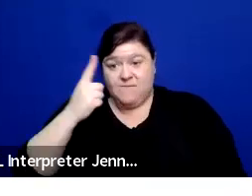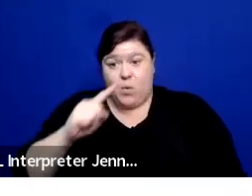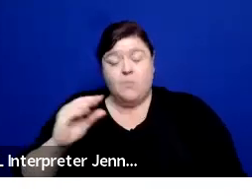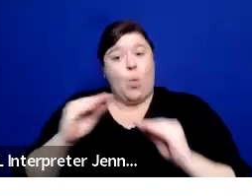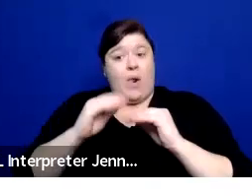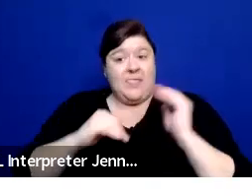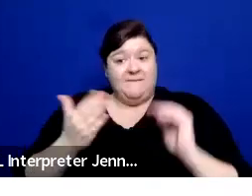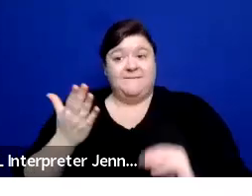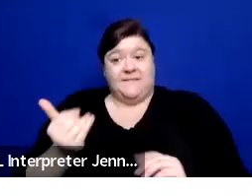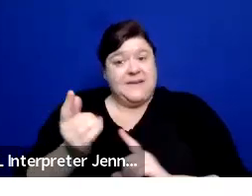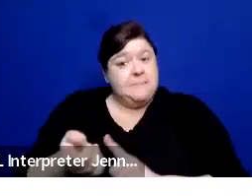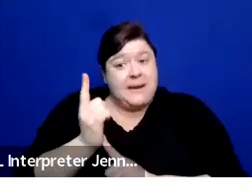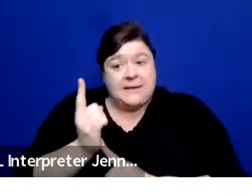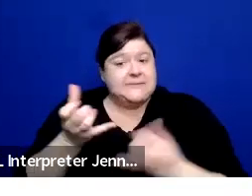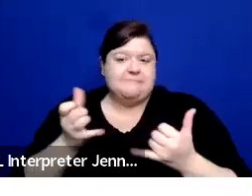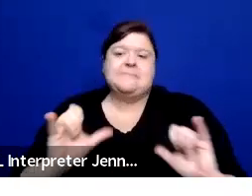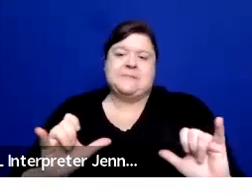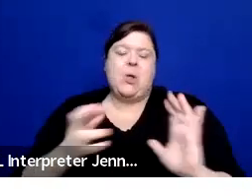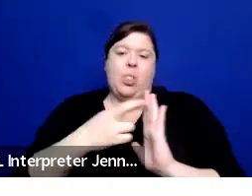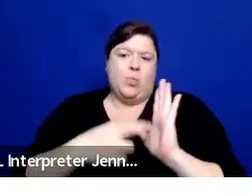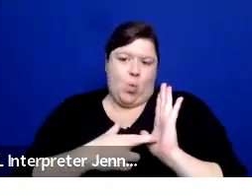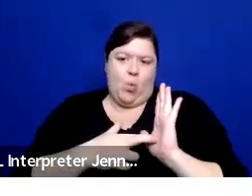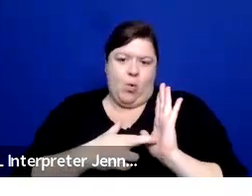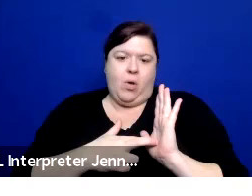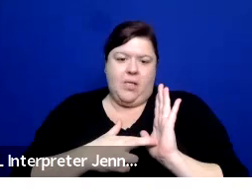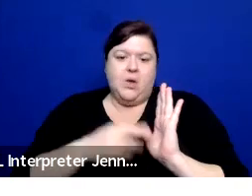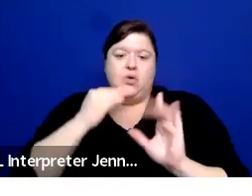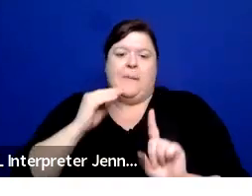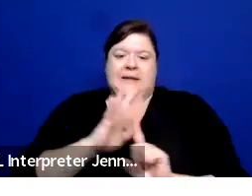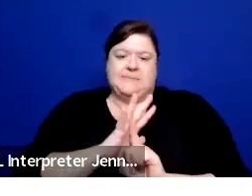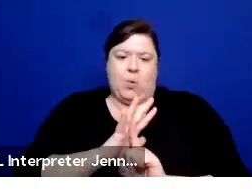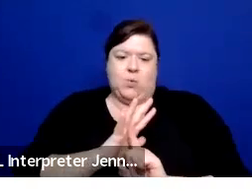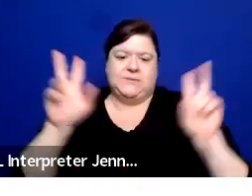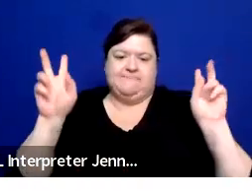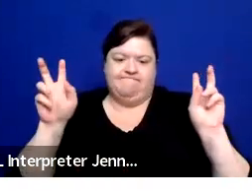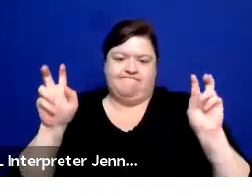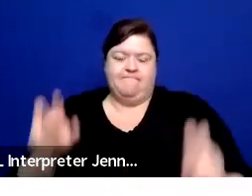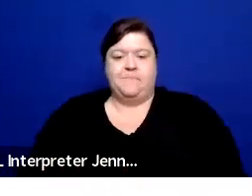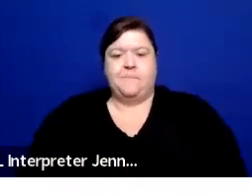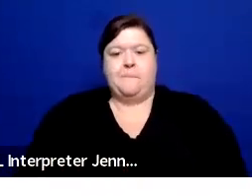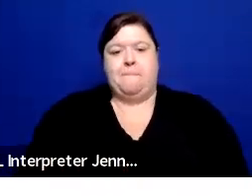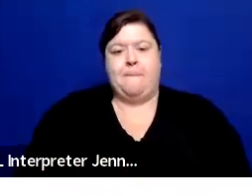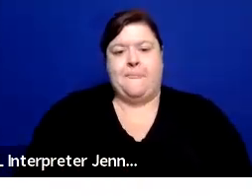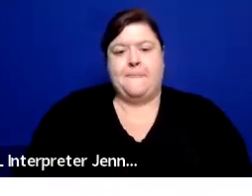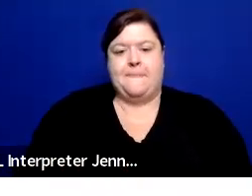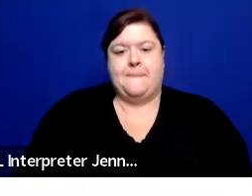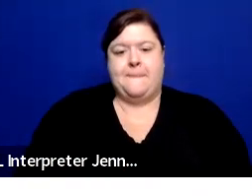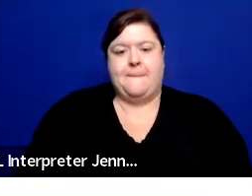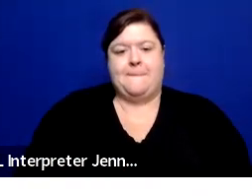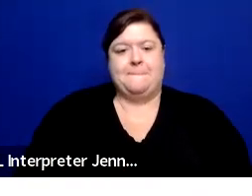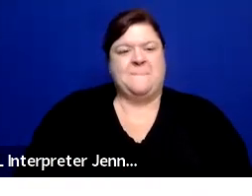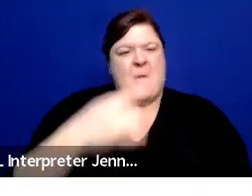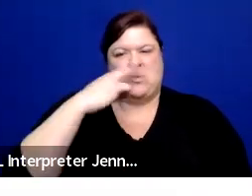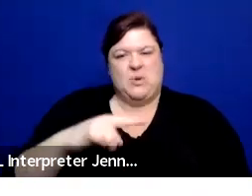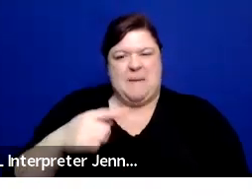So that's still the general population guidance. The Second, if you would not mind going